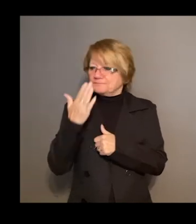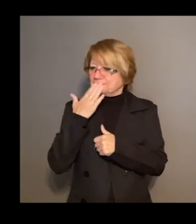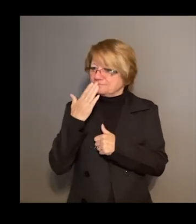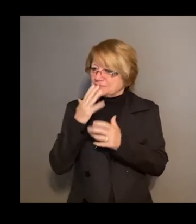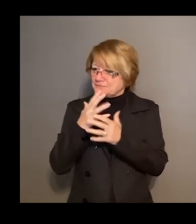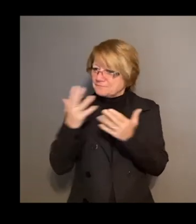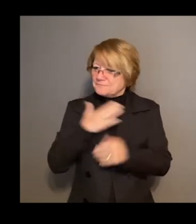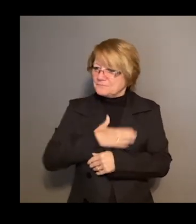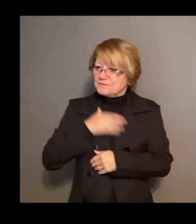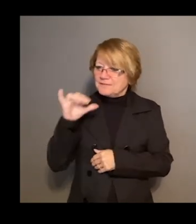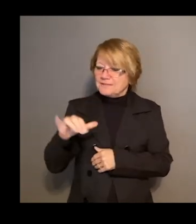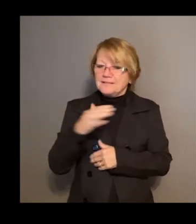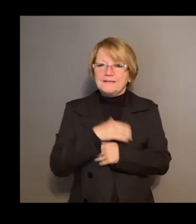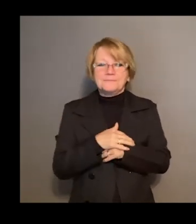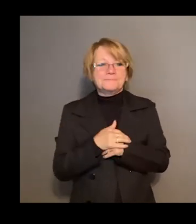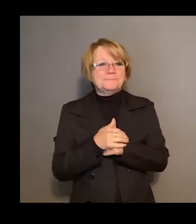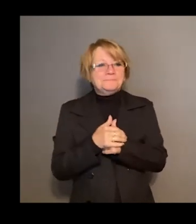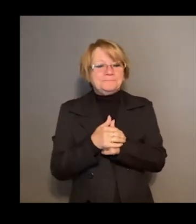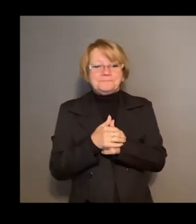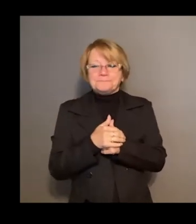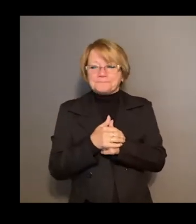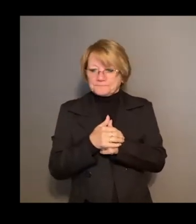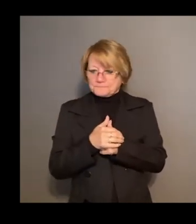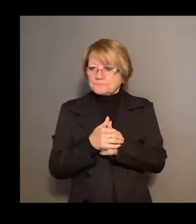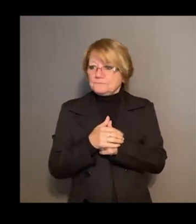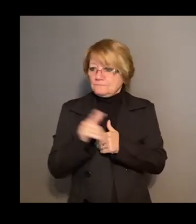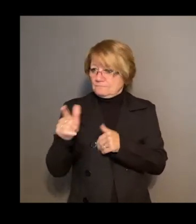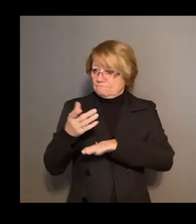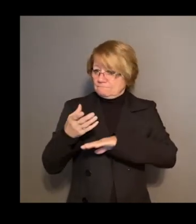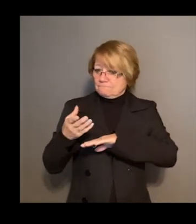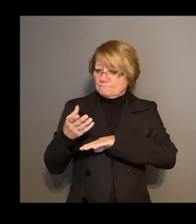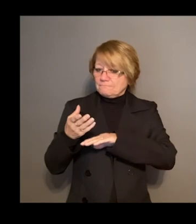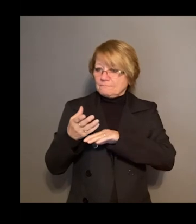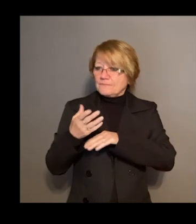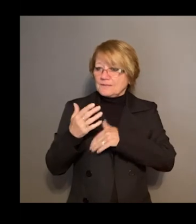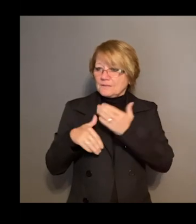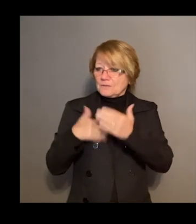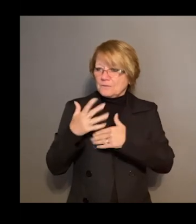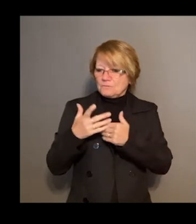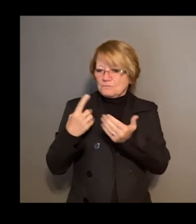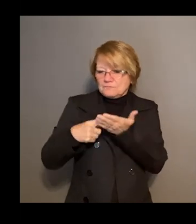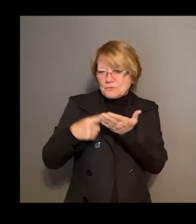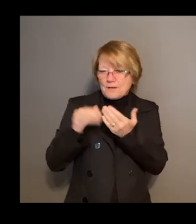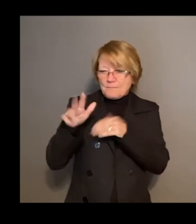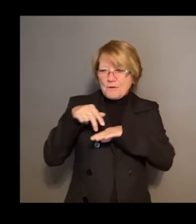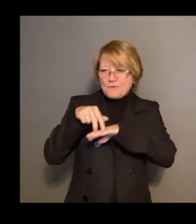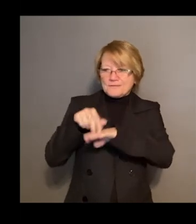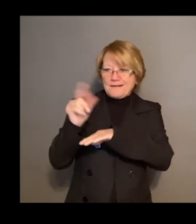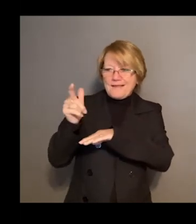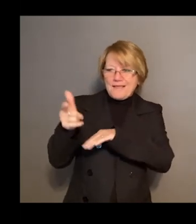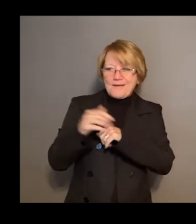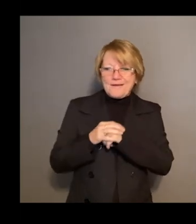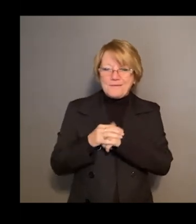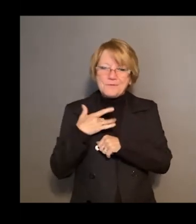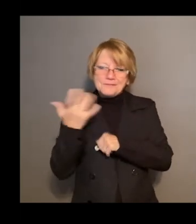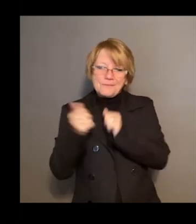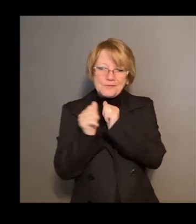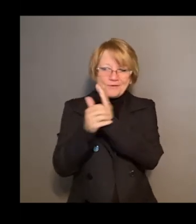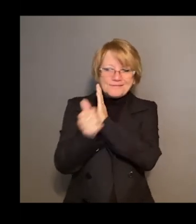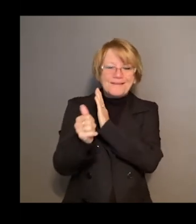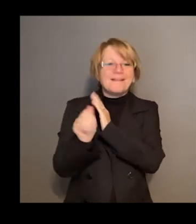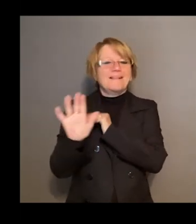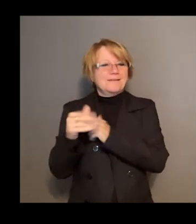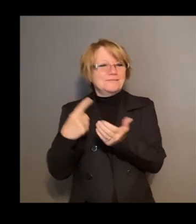today. Thank you so much. Appreciate it. And you know, are you getting better? We'll get into the skating